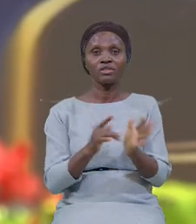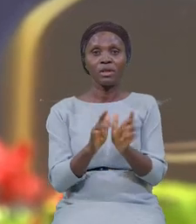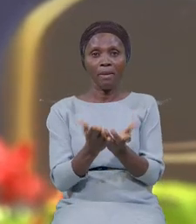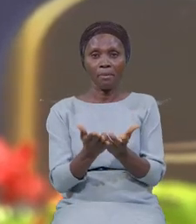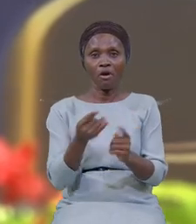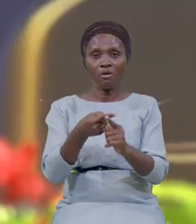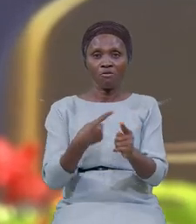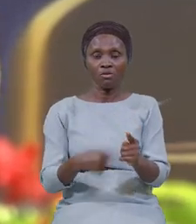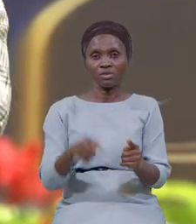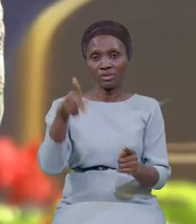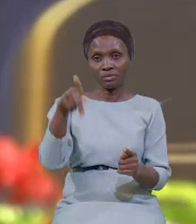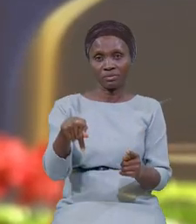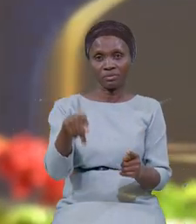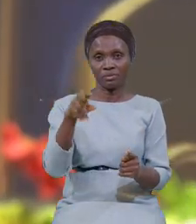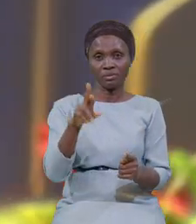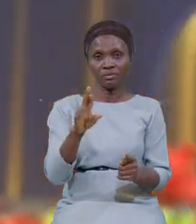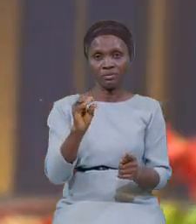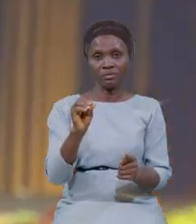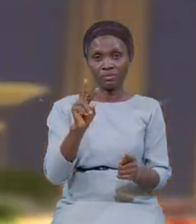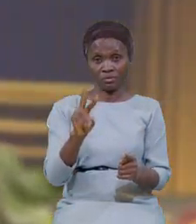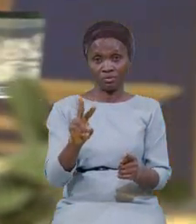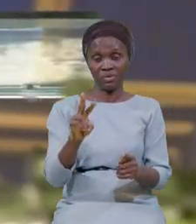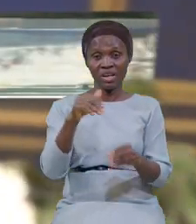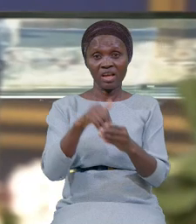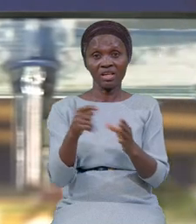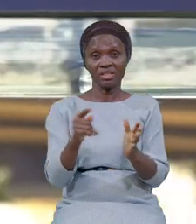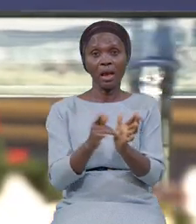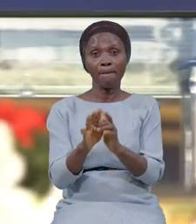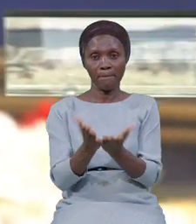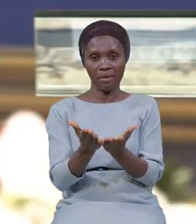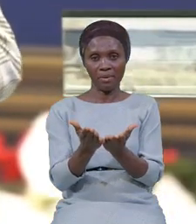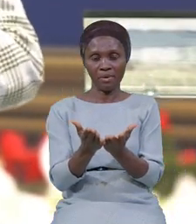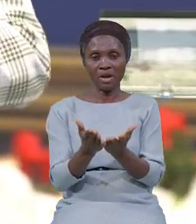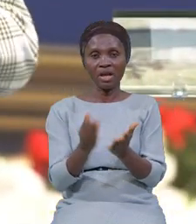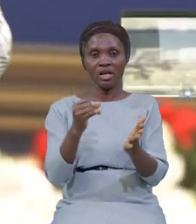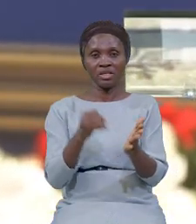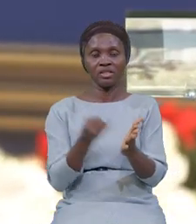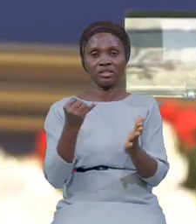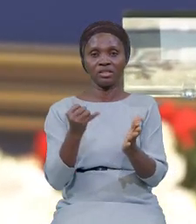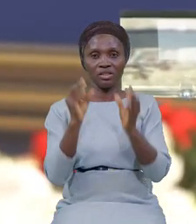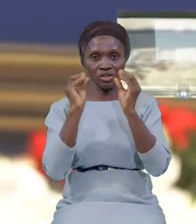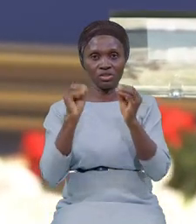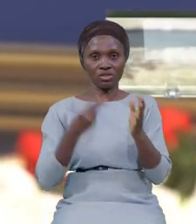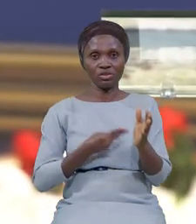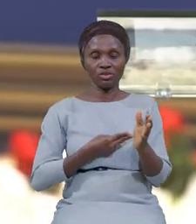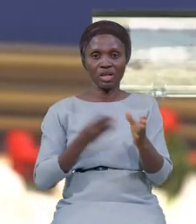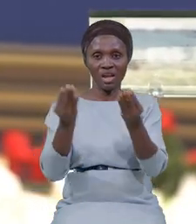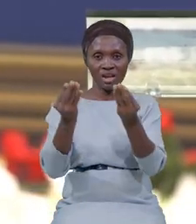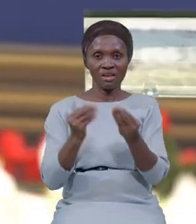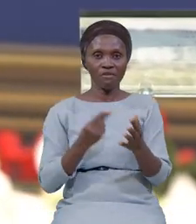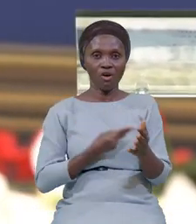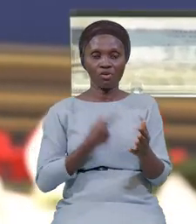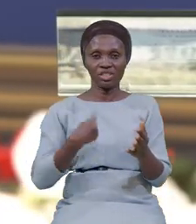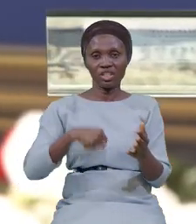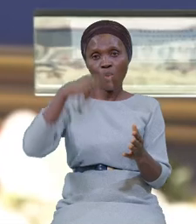Proverbs in the Bible. Proverbs gives us the wisdom to lay,